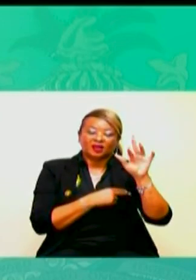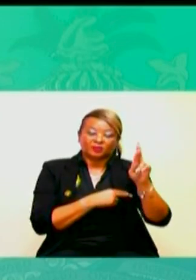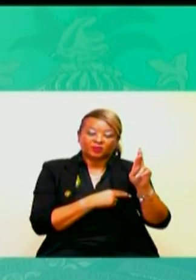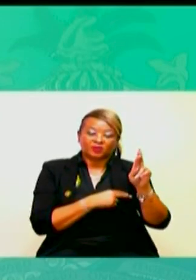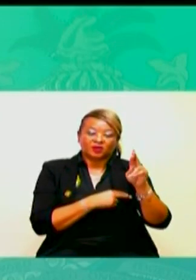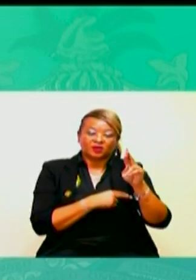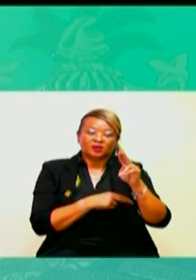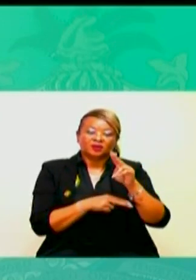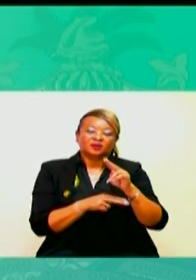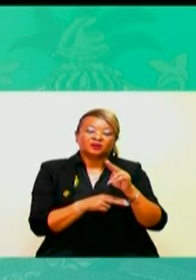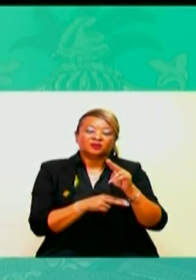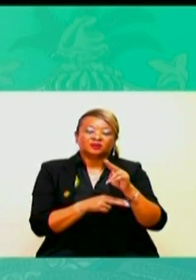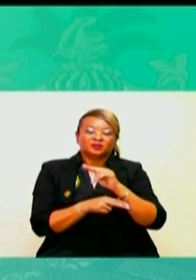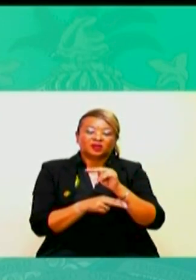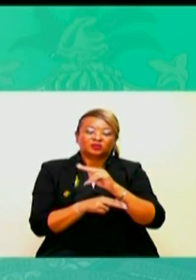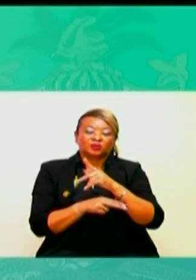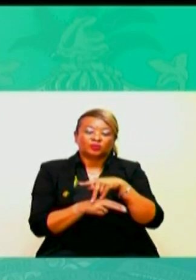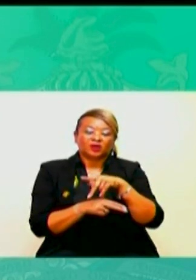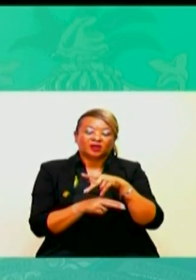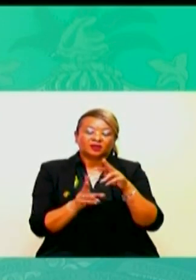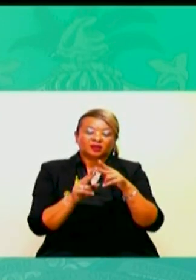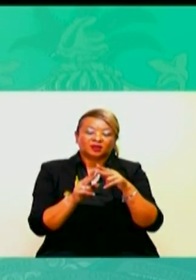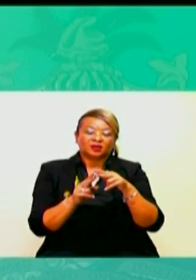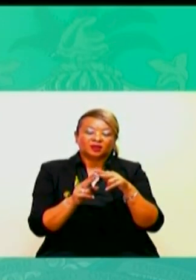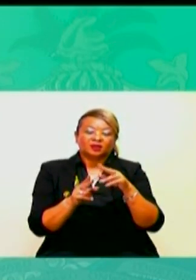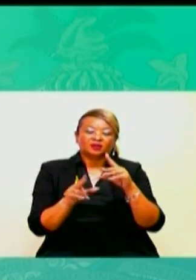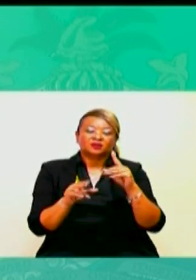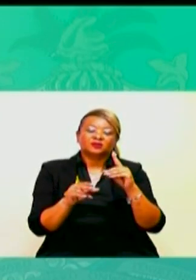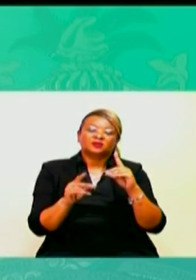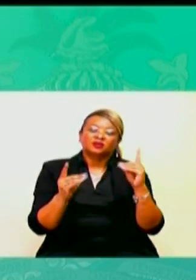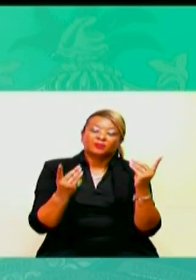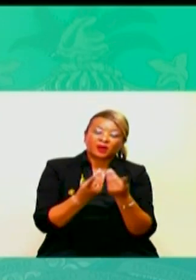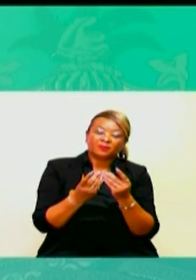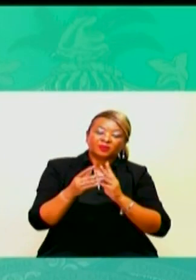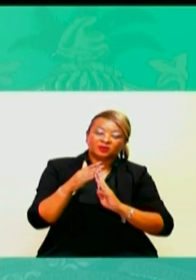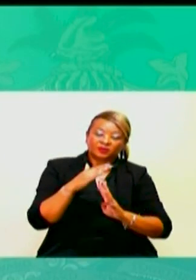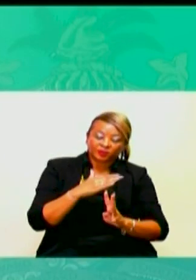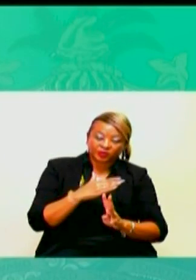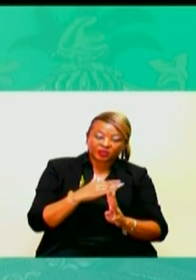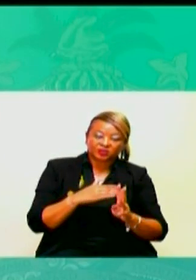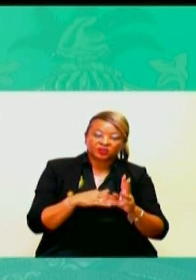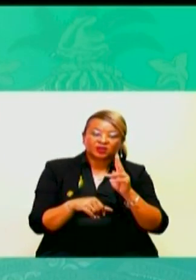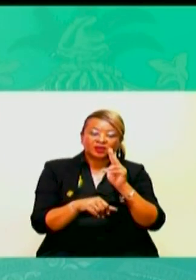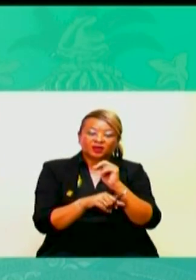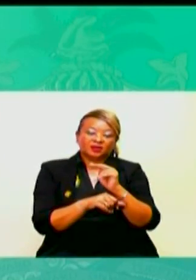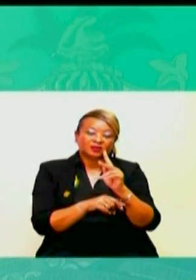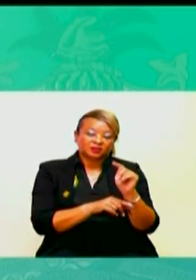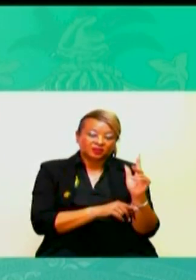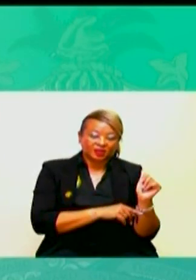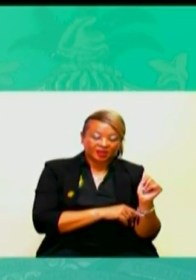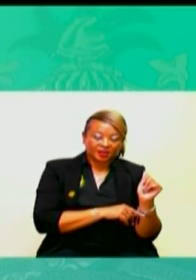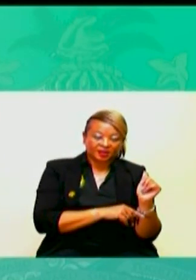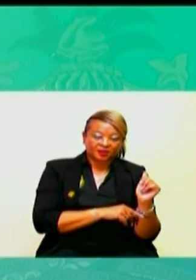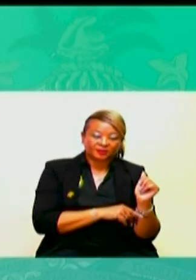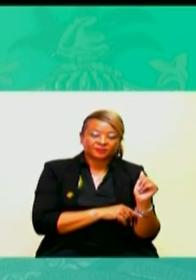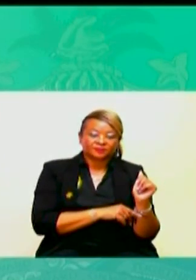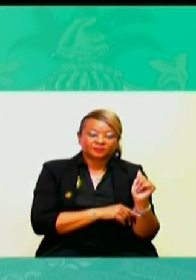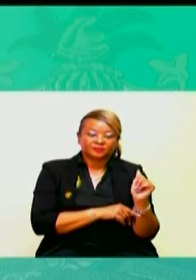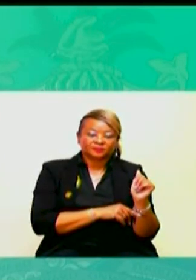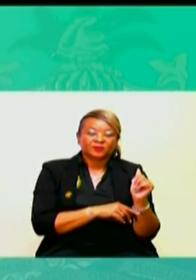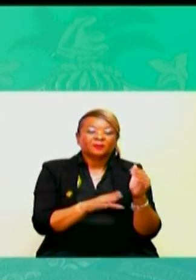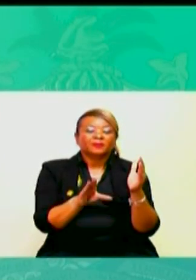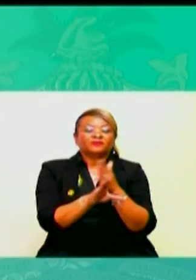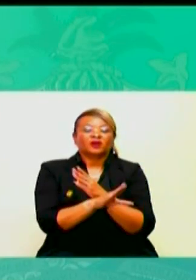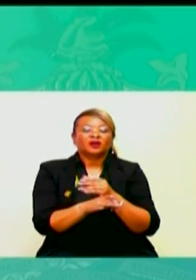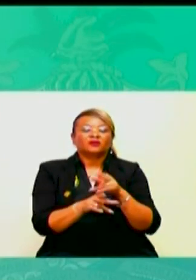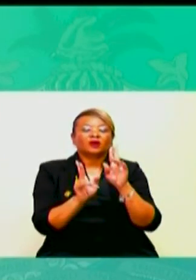National Tripartite Council, the Department of Immigration, the National Training Agency. But just before I